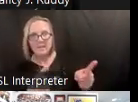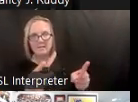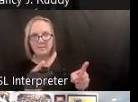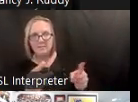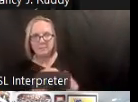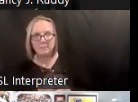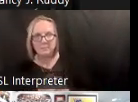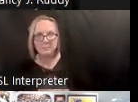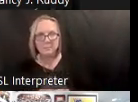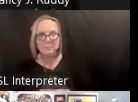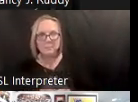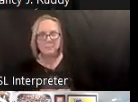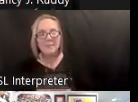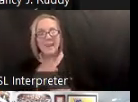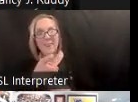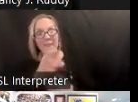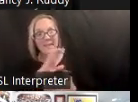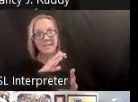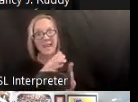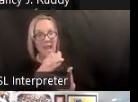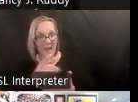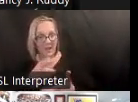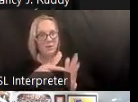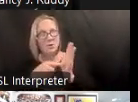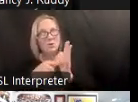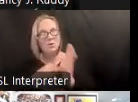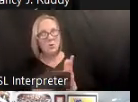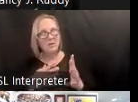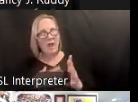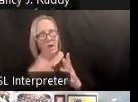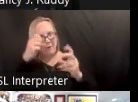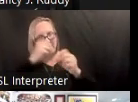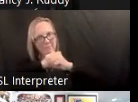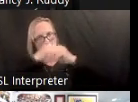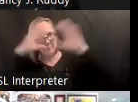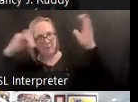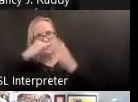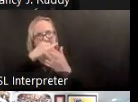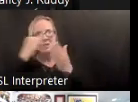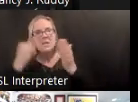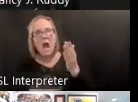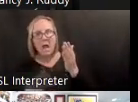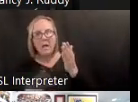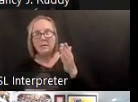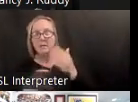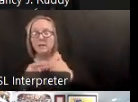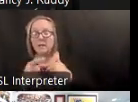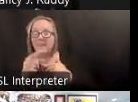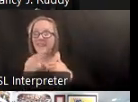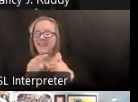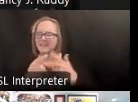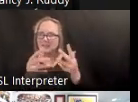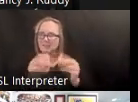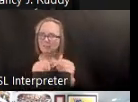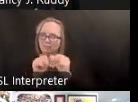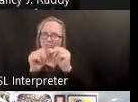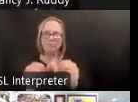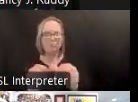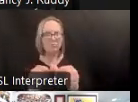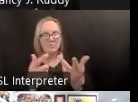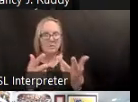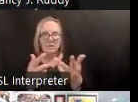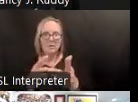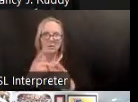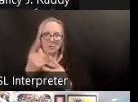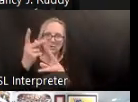This next slide shows our design of the building, which is based upon a commitment to continuing the historic tradition of